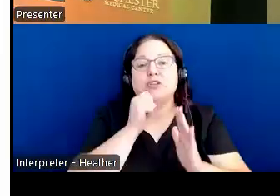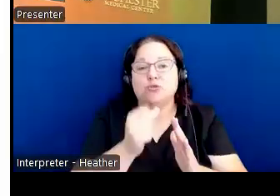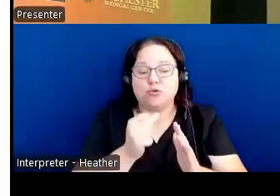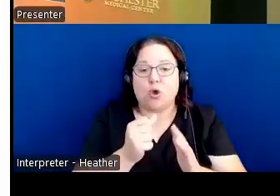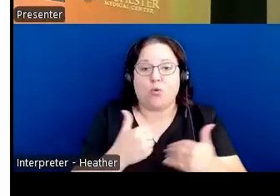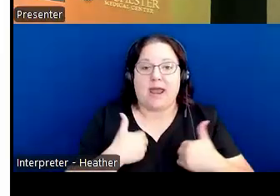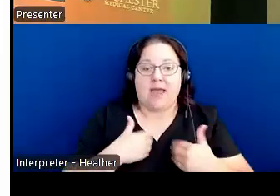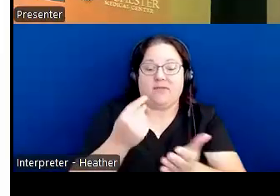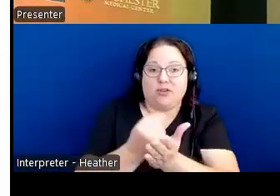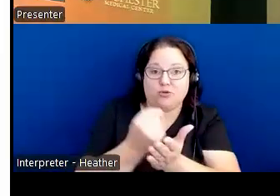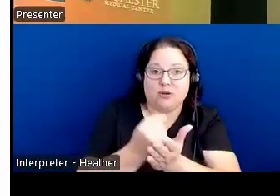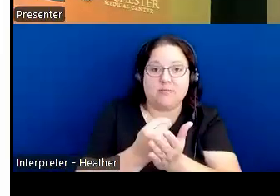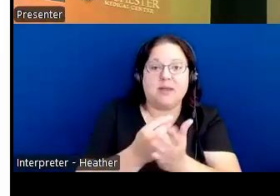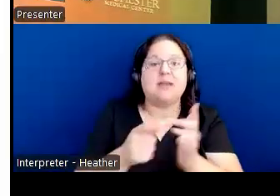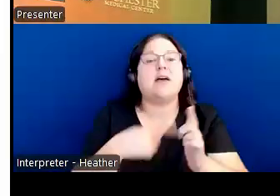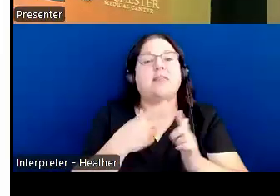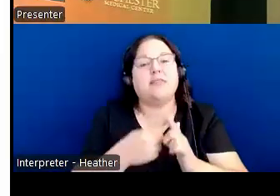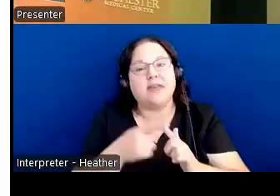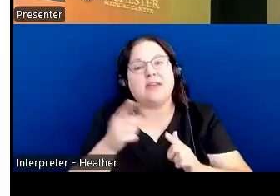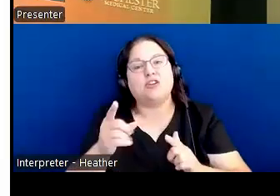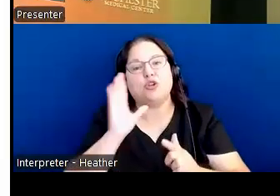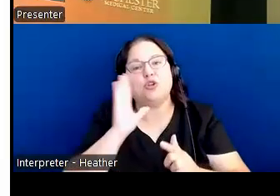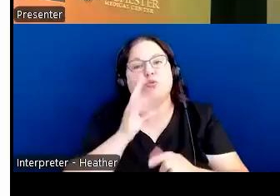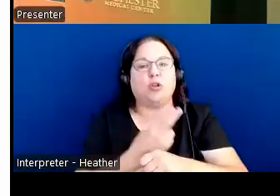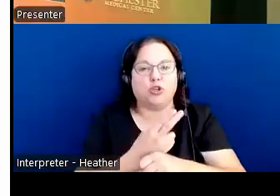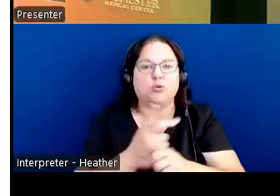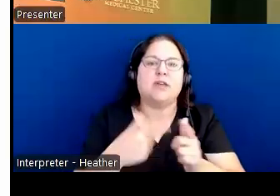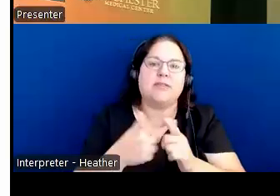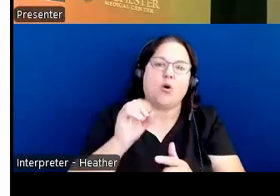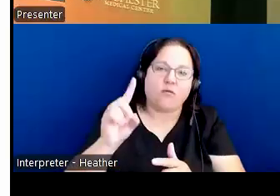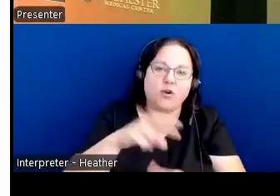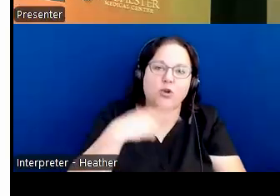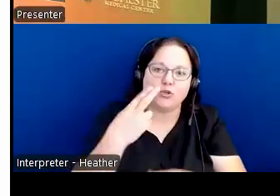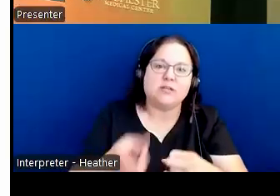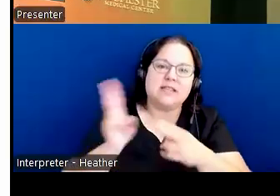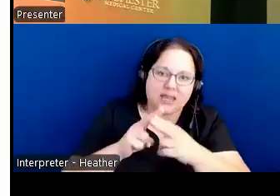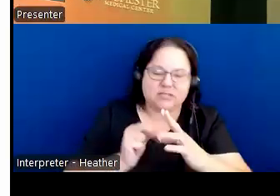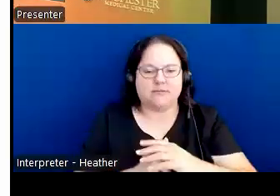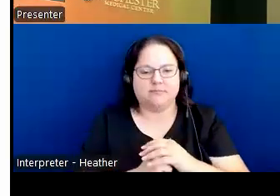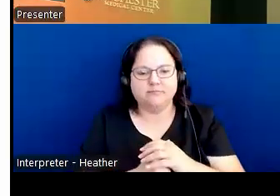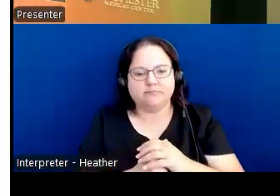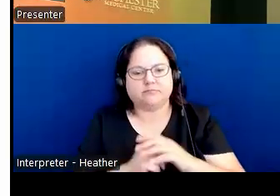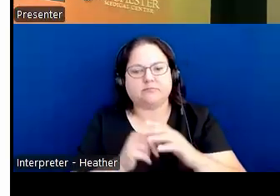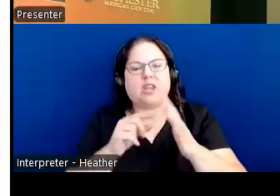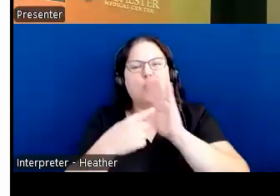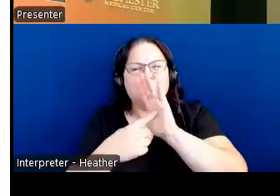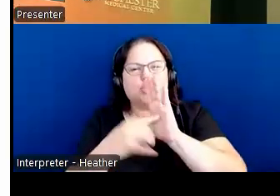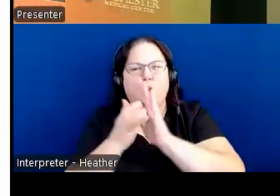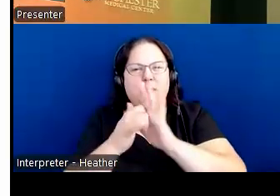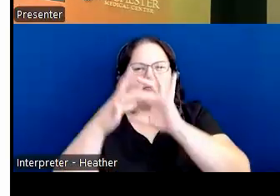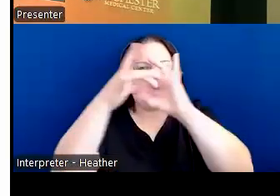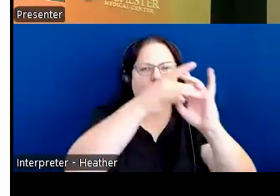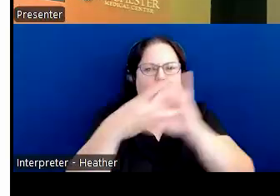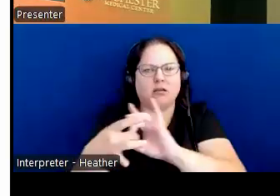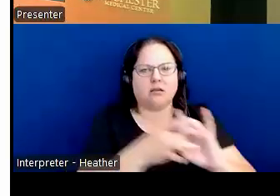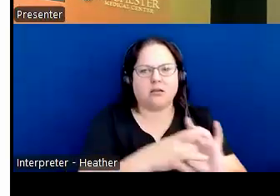substances and that their overdose risk will increase. And we're modeling the interaction of it for statistical reasons we don't